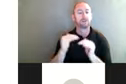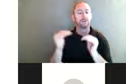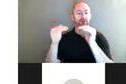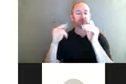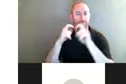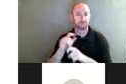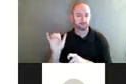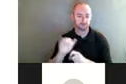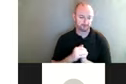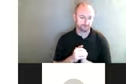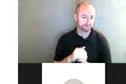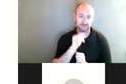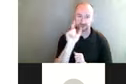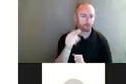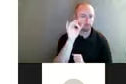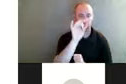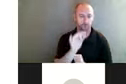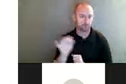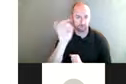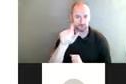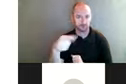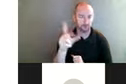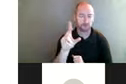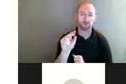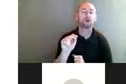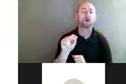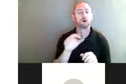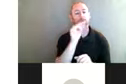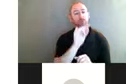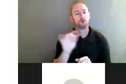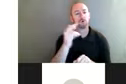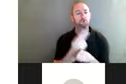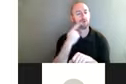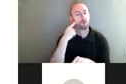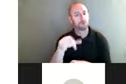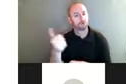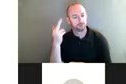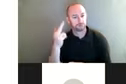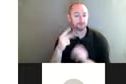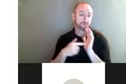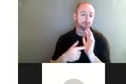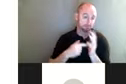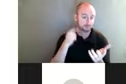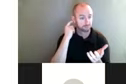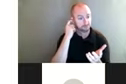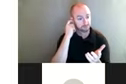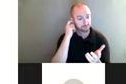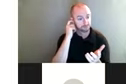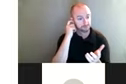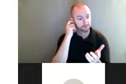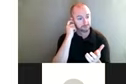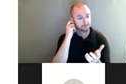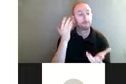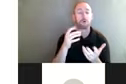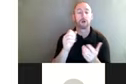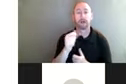complexity because it isn't just the points we deal with. These points are used for other things. For instance, we might want to aggregate them.